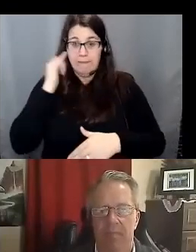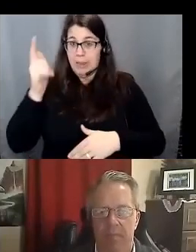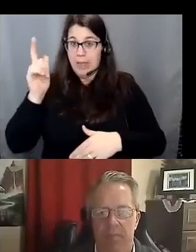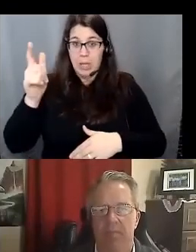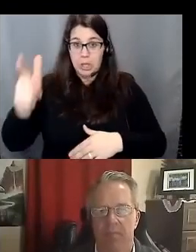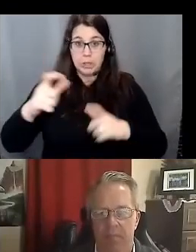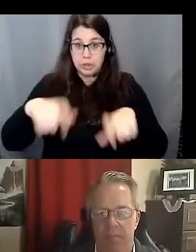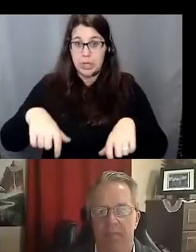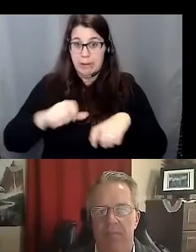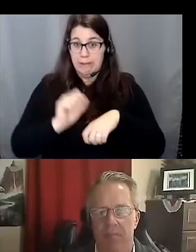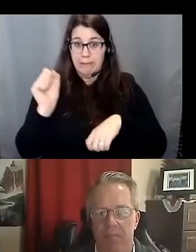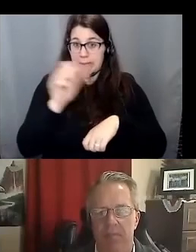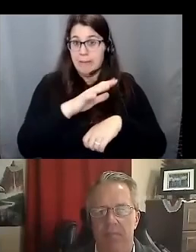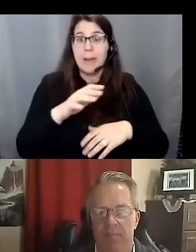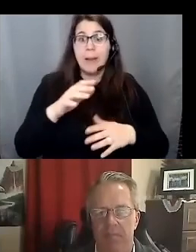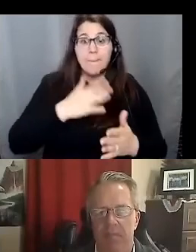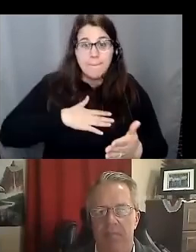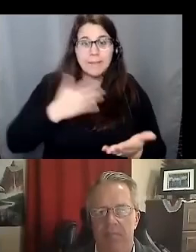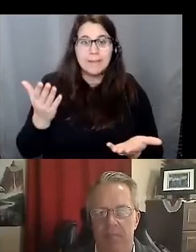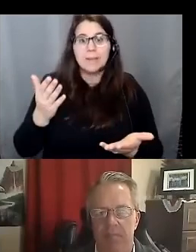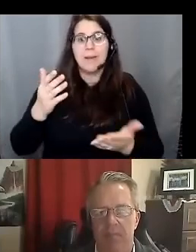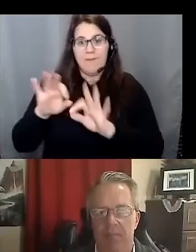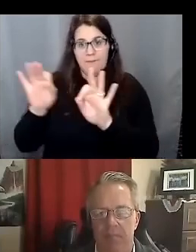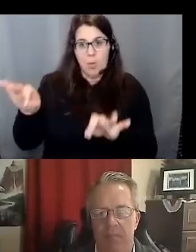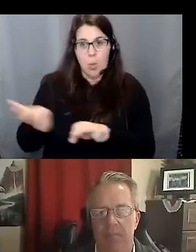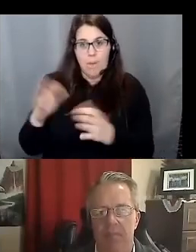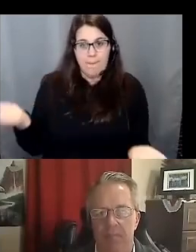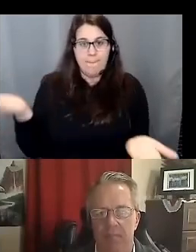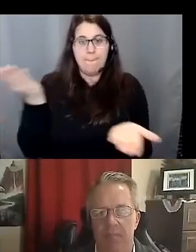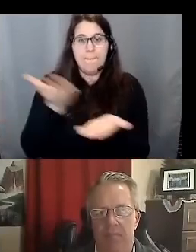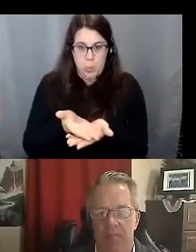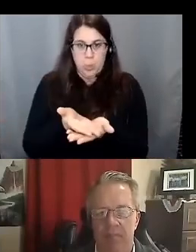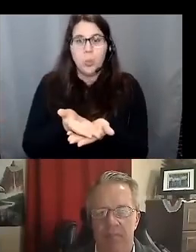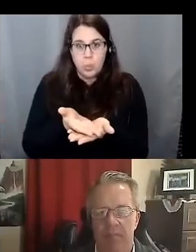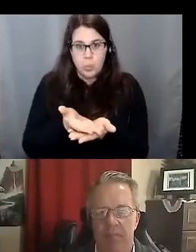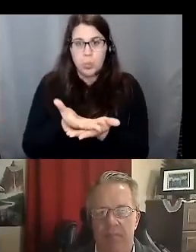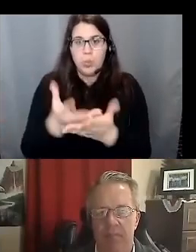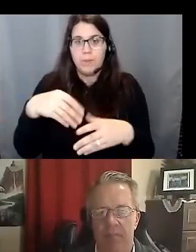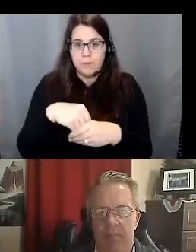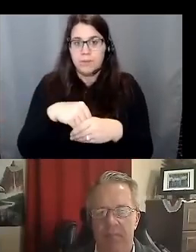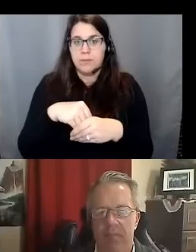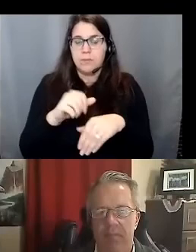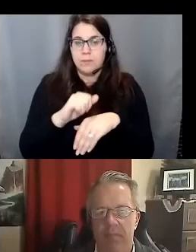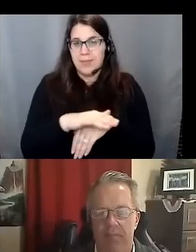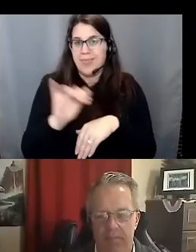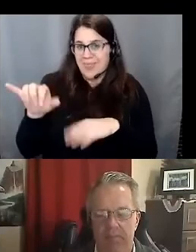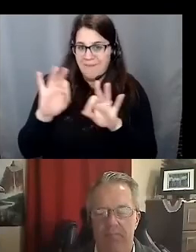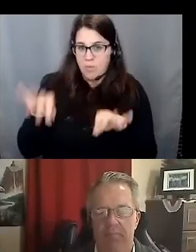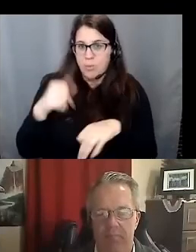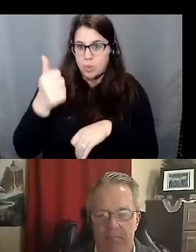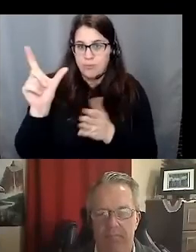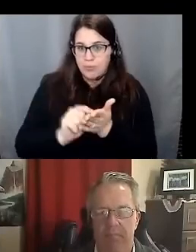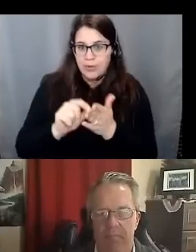do want to make sure that you include the check contribution form, and that form is available at the resources tab of our website. And